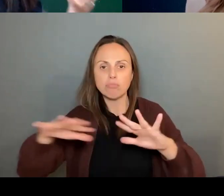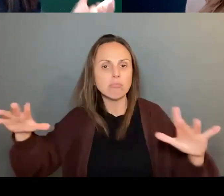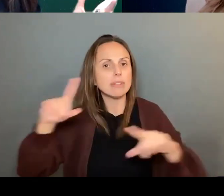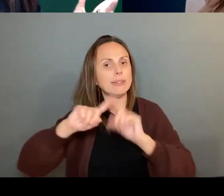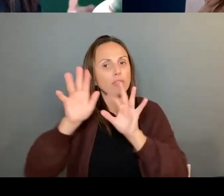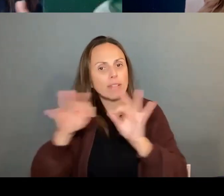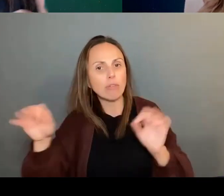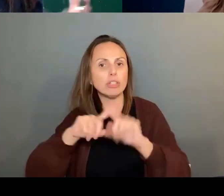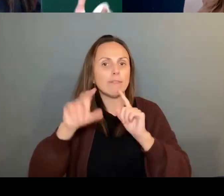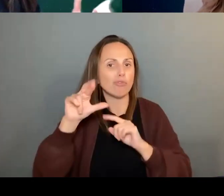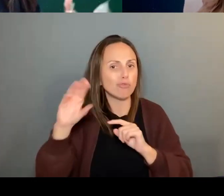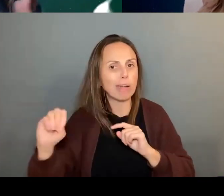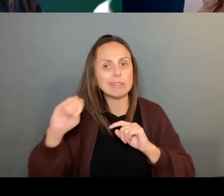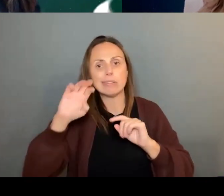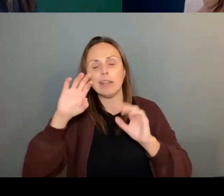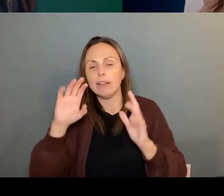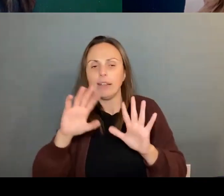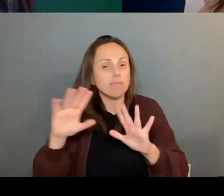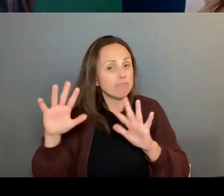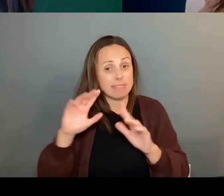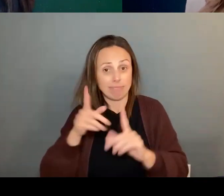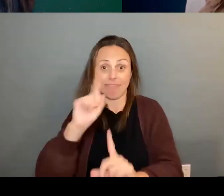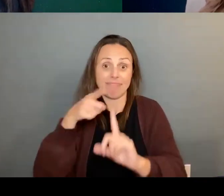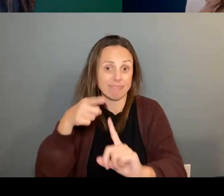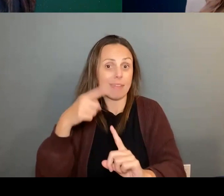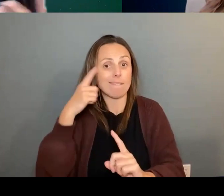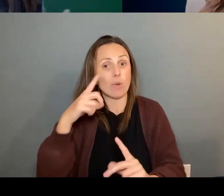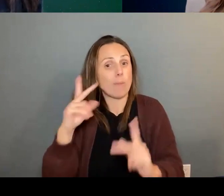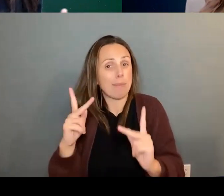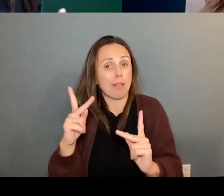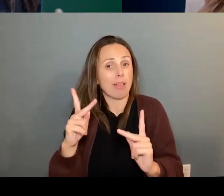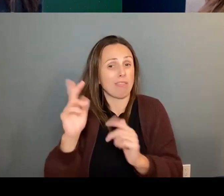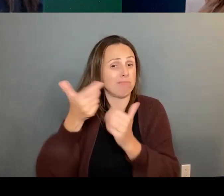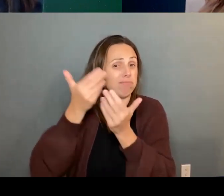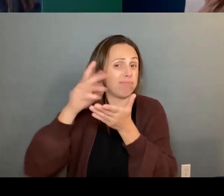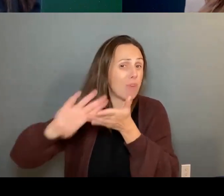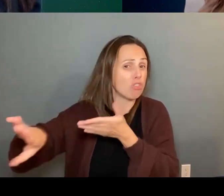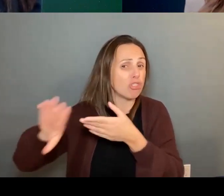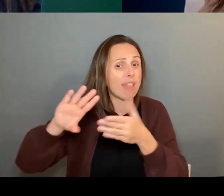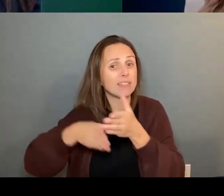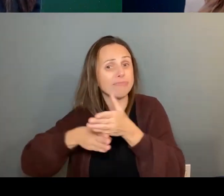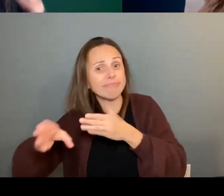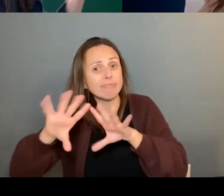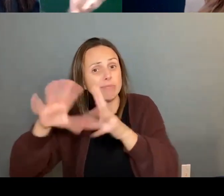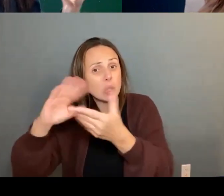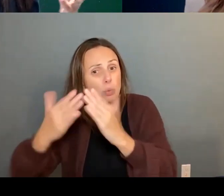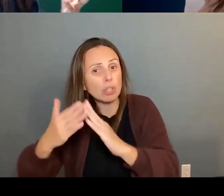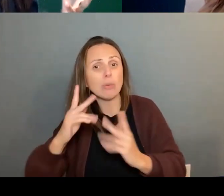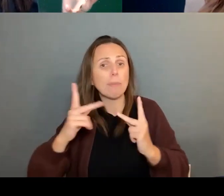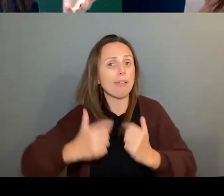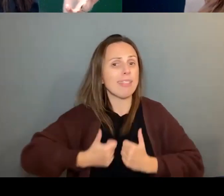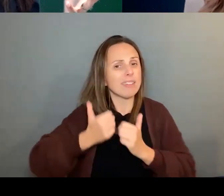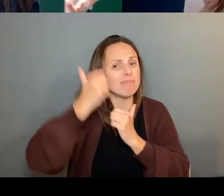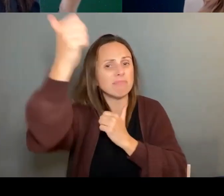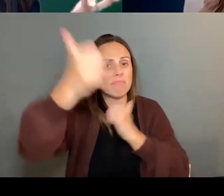different races, ethnicities, and in particular to those who are marginalized or those who live in areas of